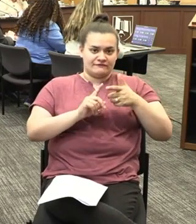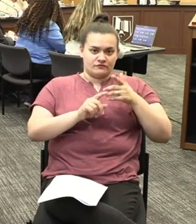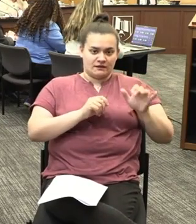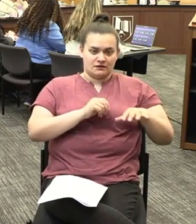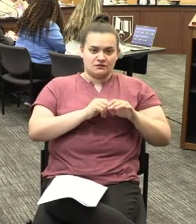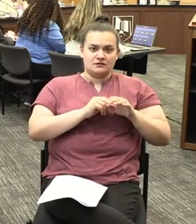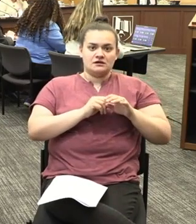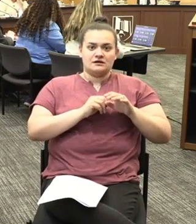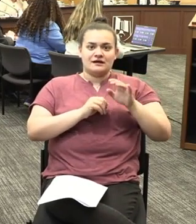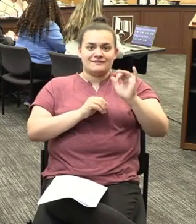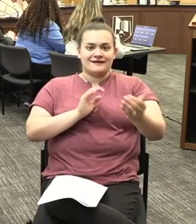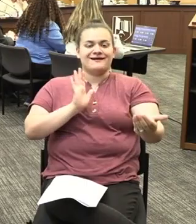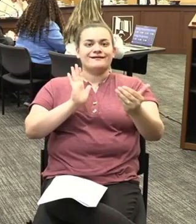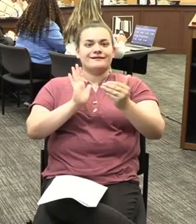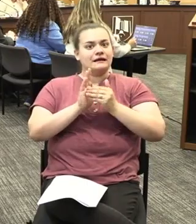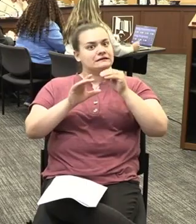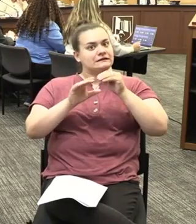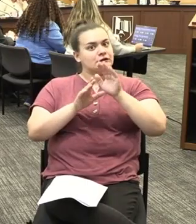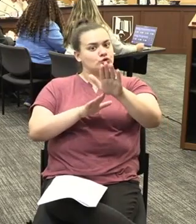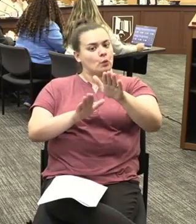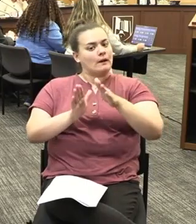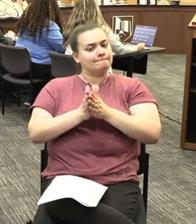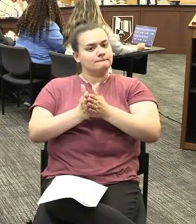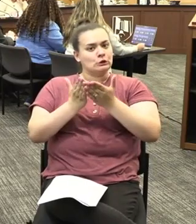And that once again is stated in your board book.